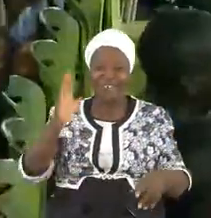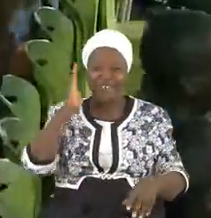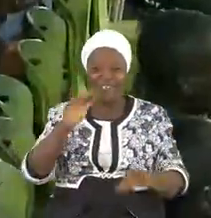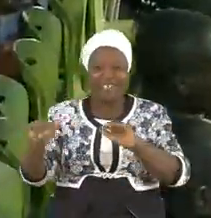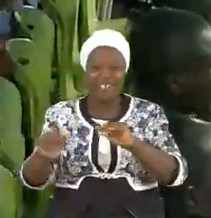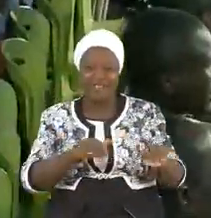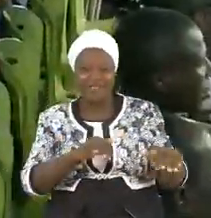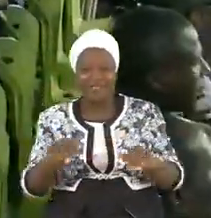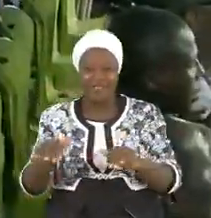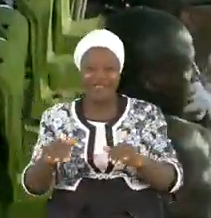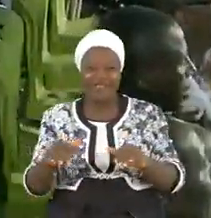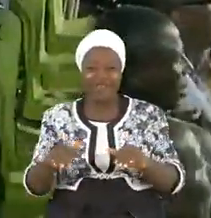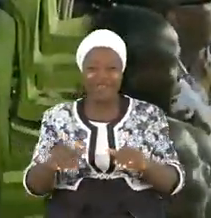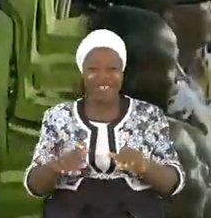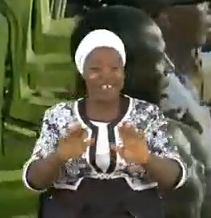great,